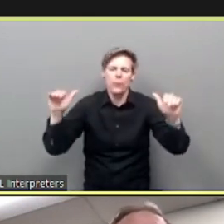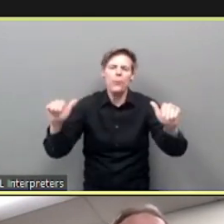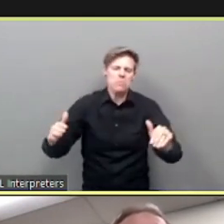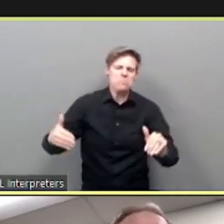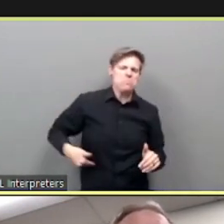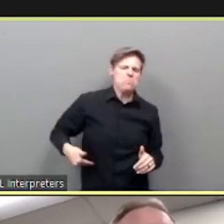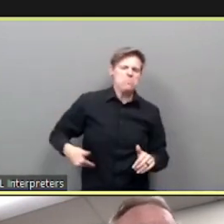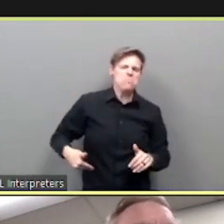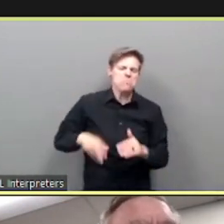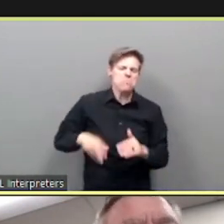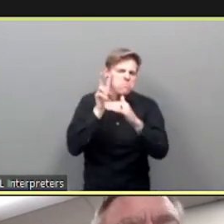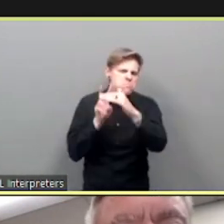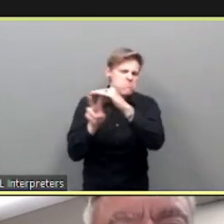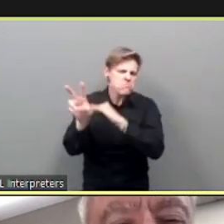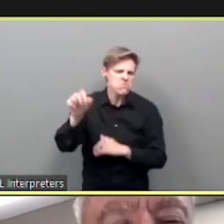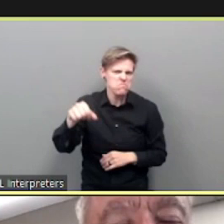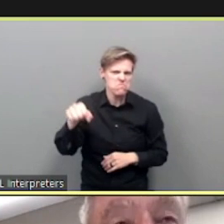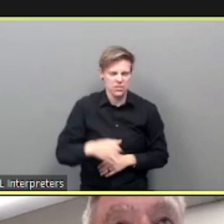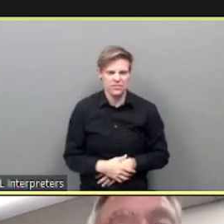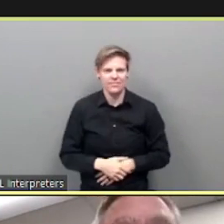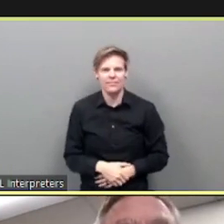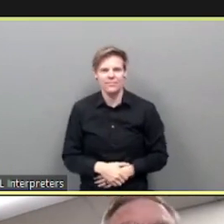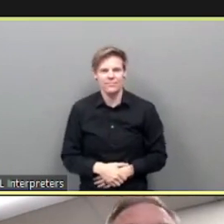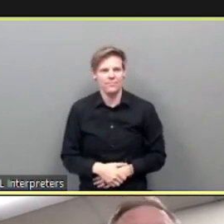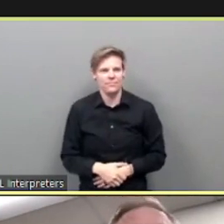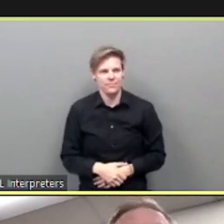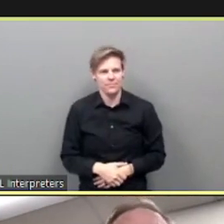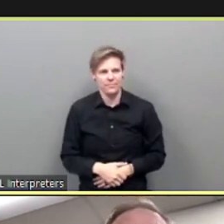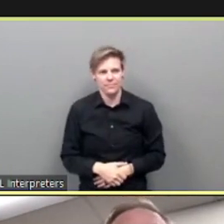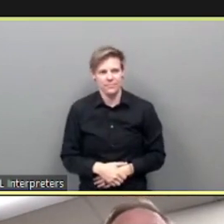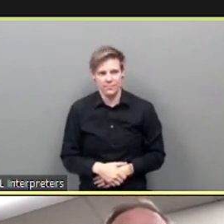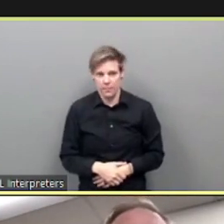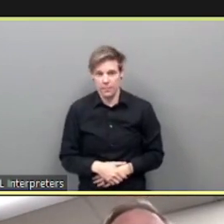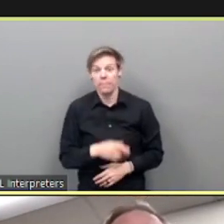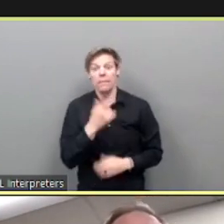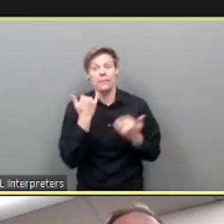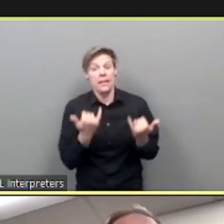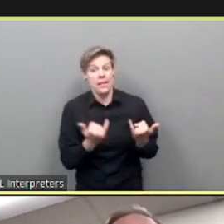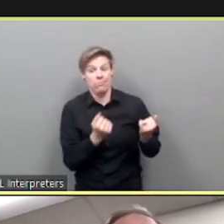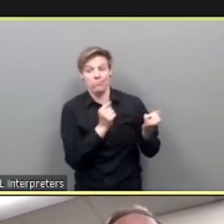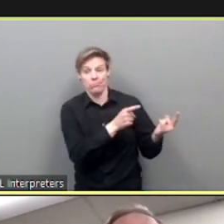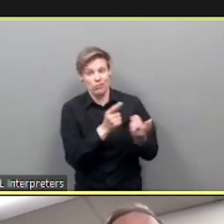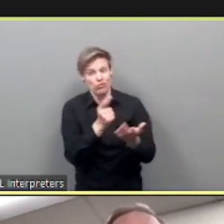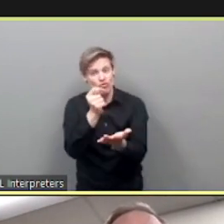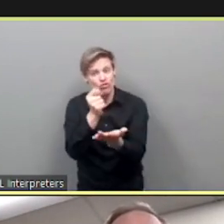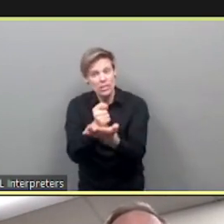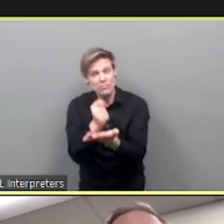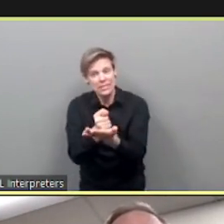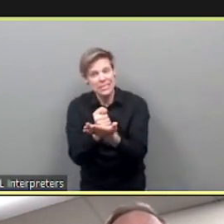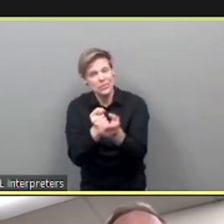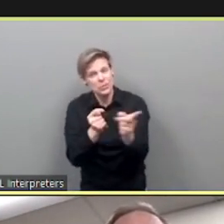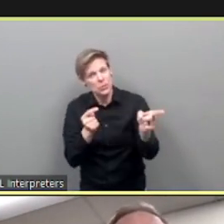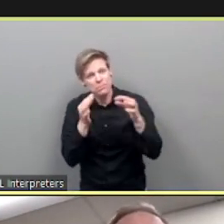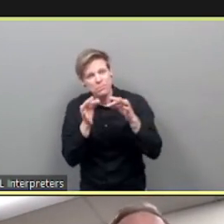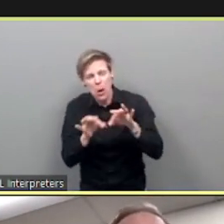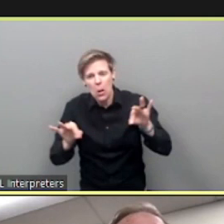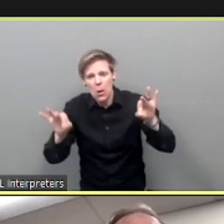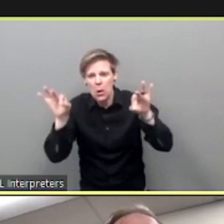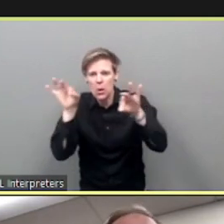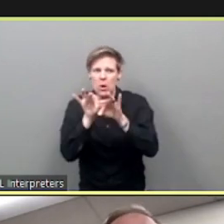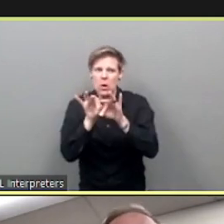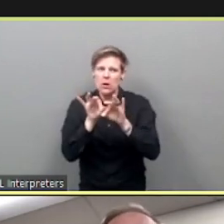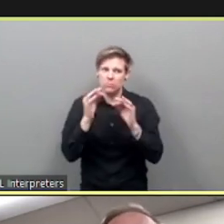Treatments, I can't emphasize enough how important it is that people get treated if they meet the